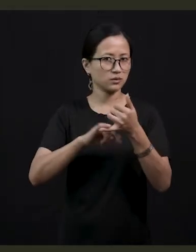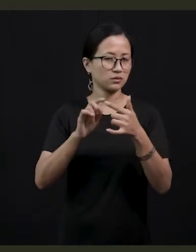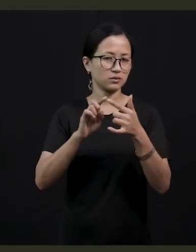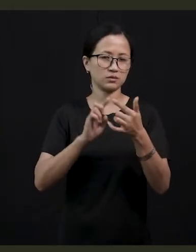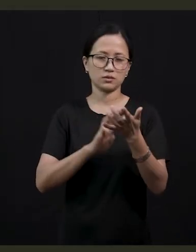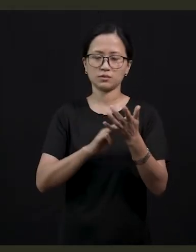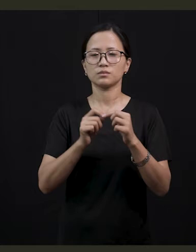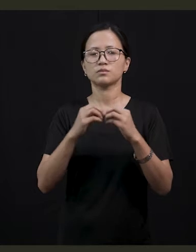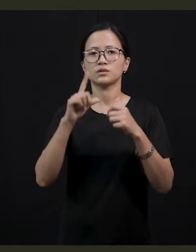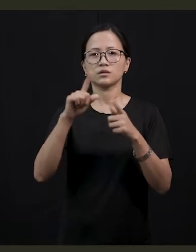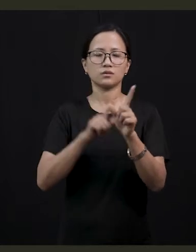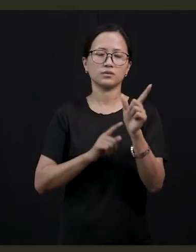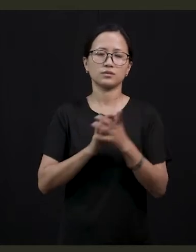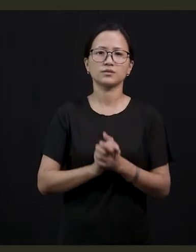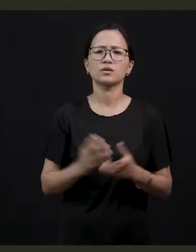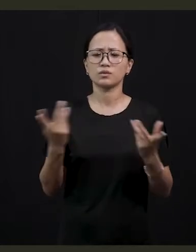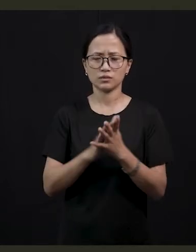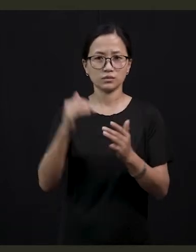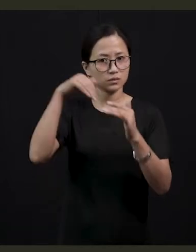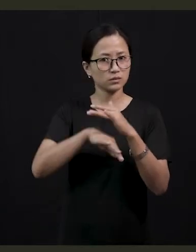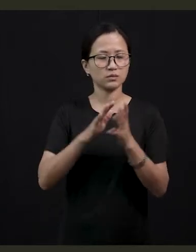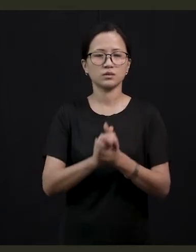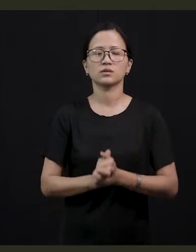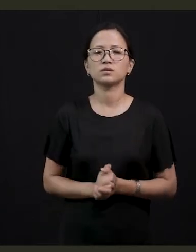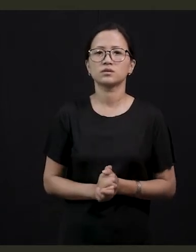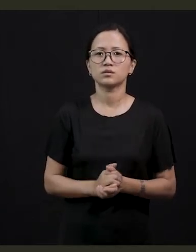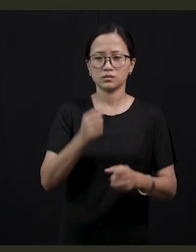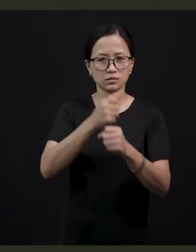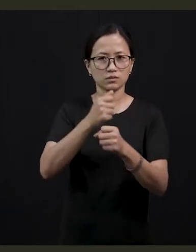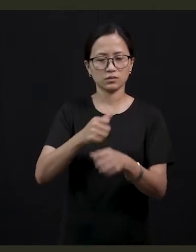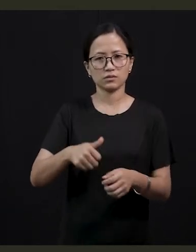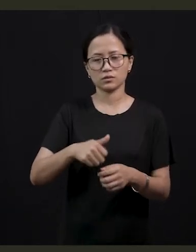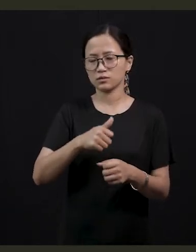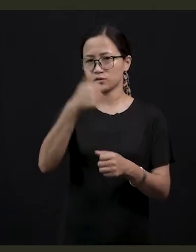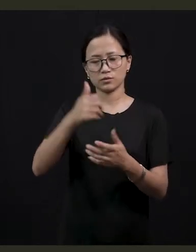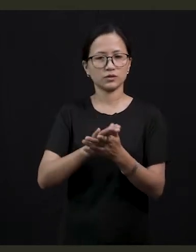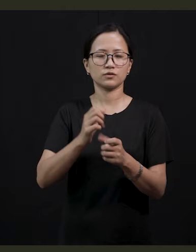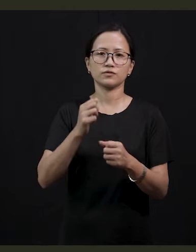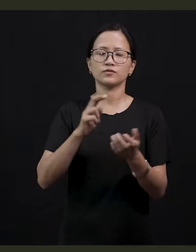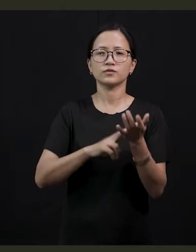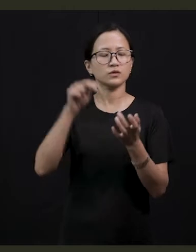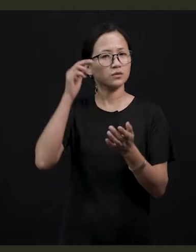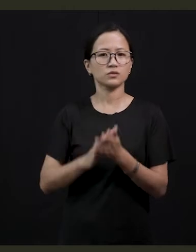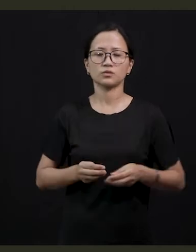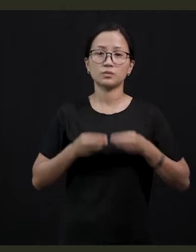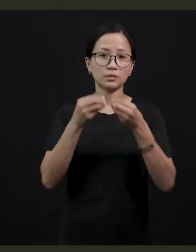assembly supposed to do? So, inside the legislative assembly, if the government of Nagaland wants to pass a